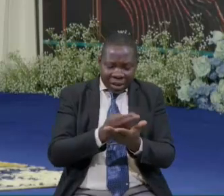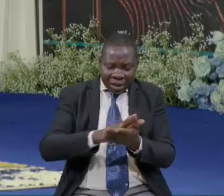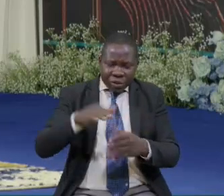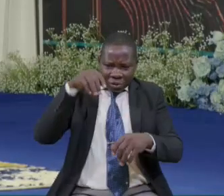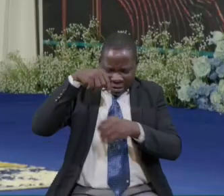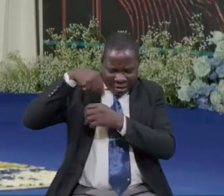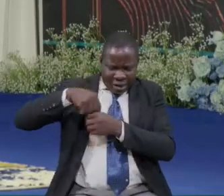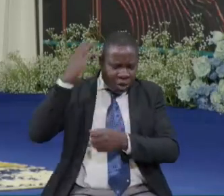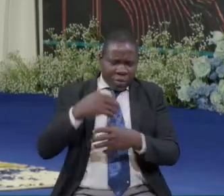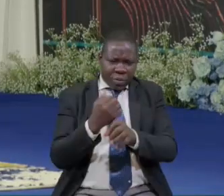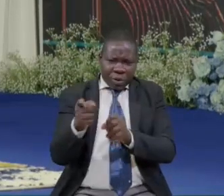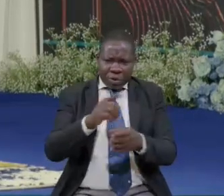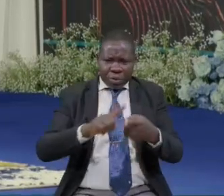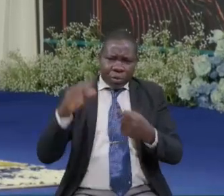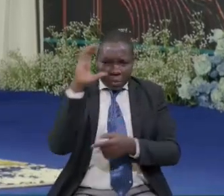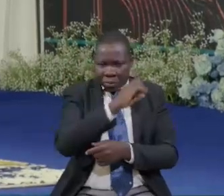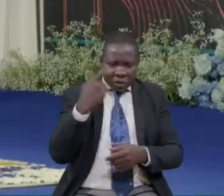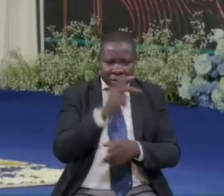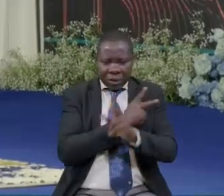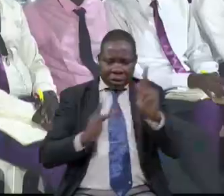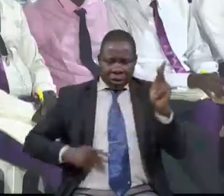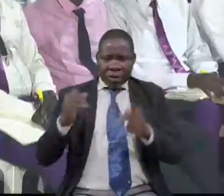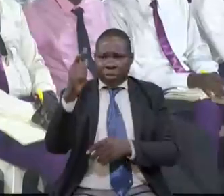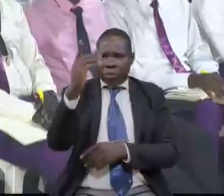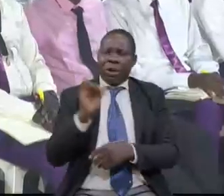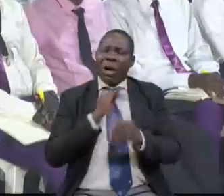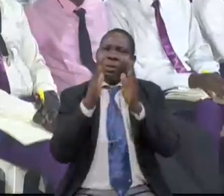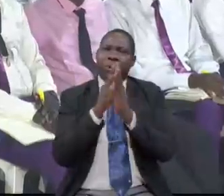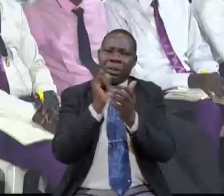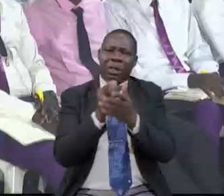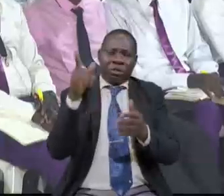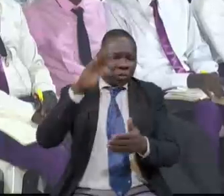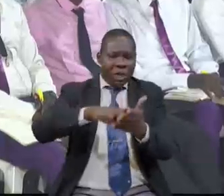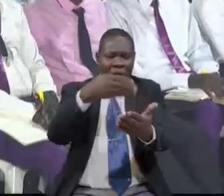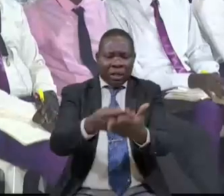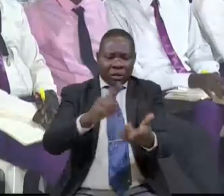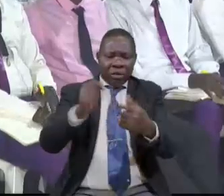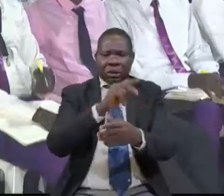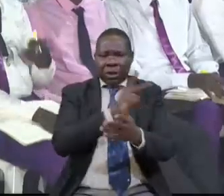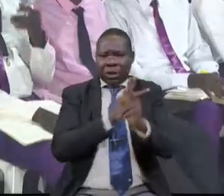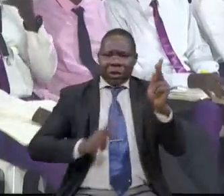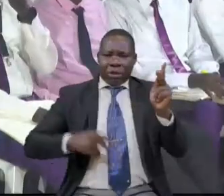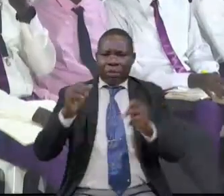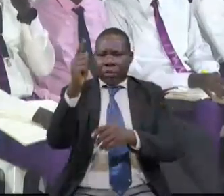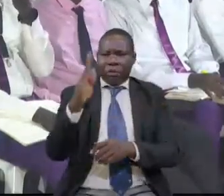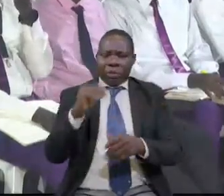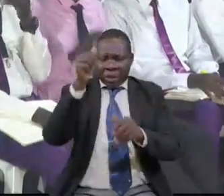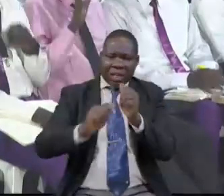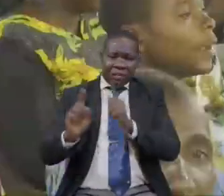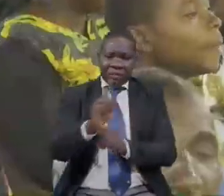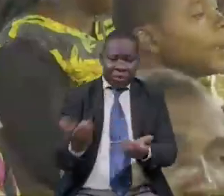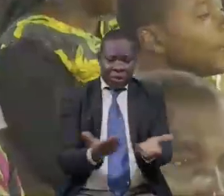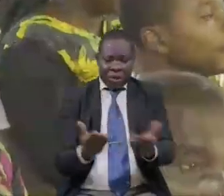of God? I pray you'll get to the kingdom of God. Everyone here, you